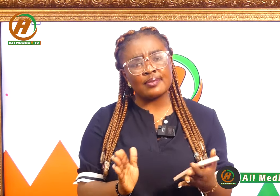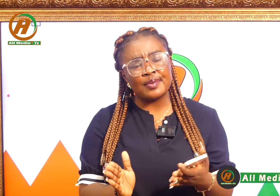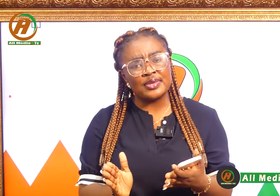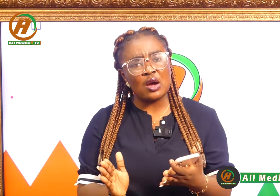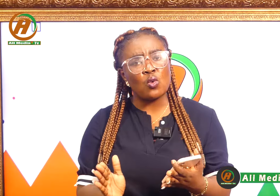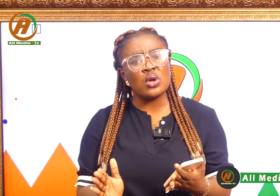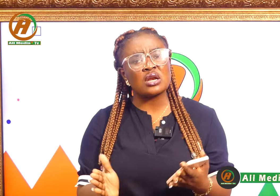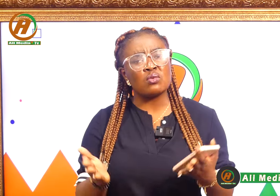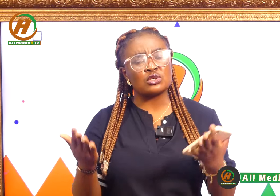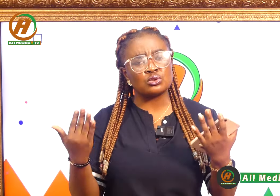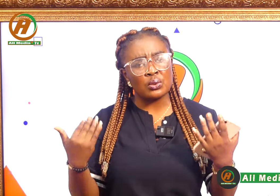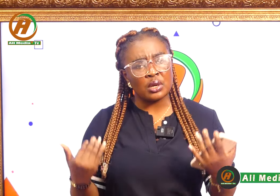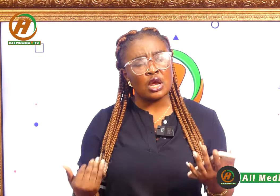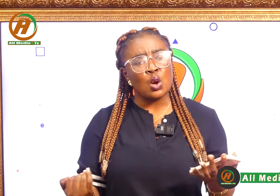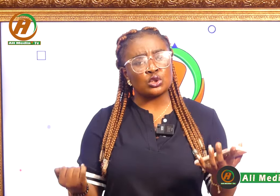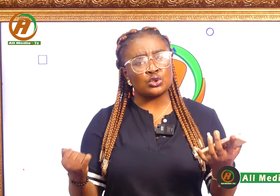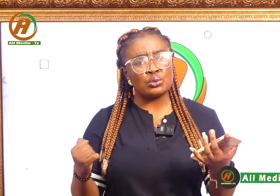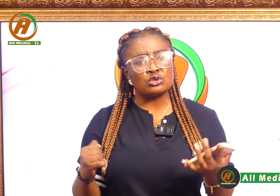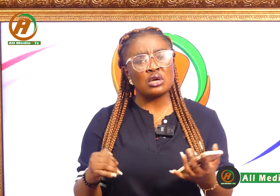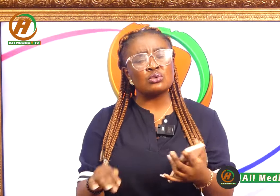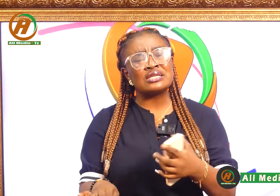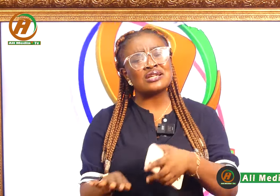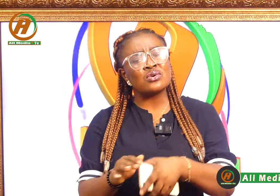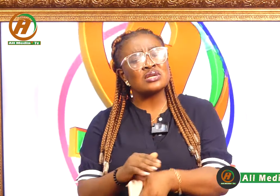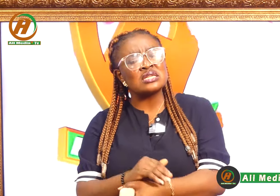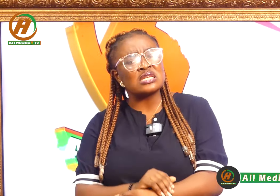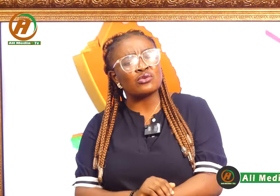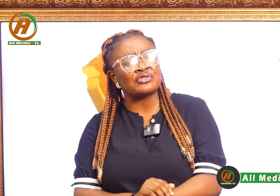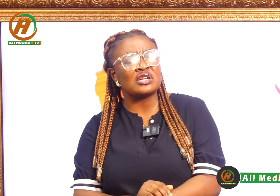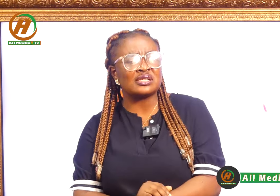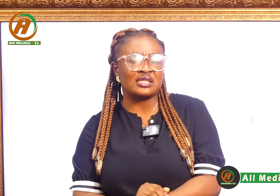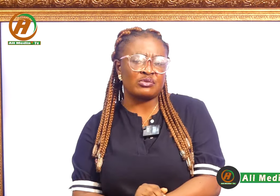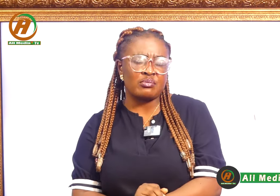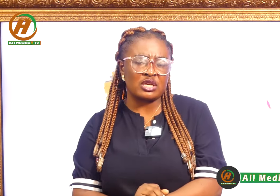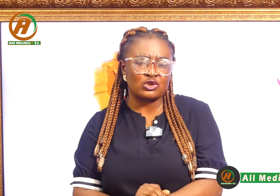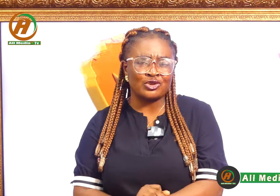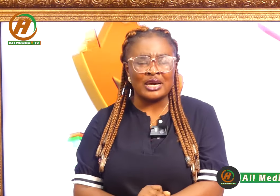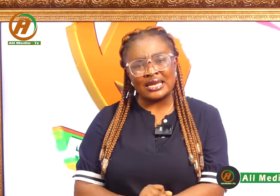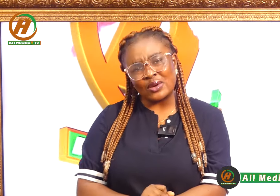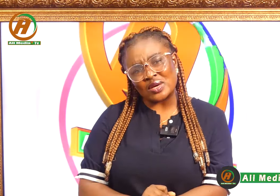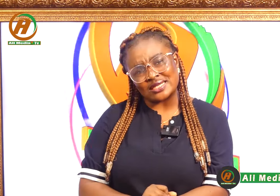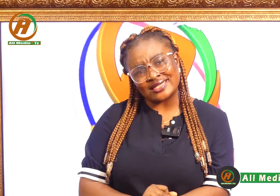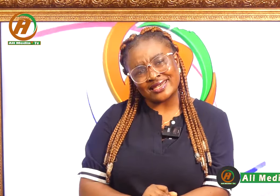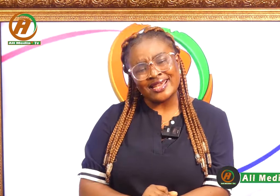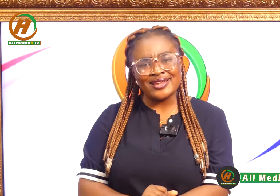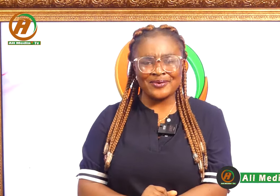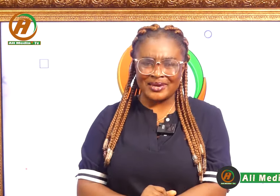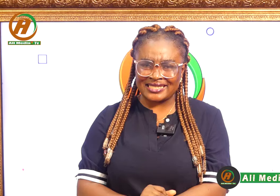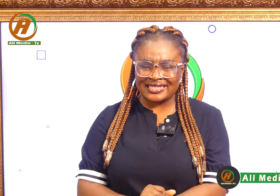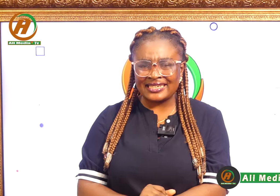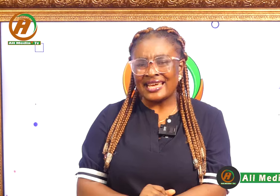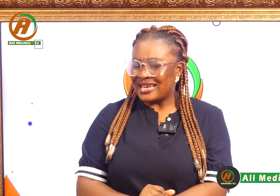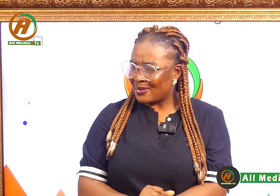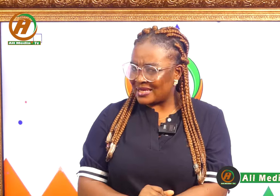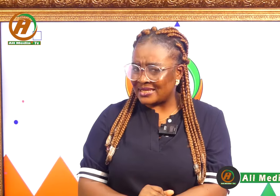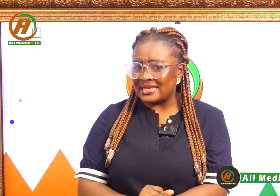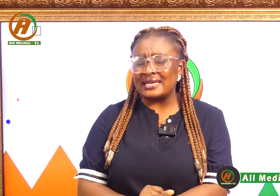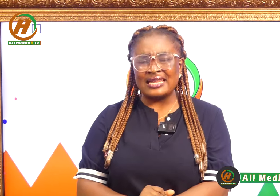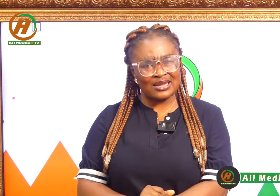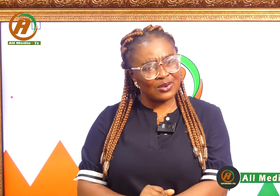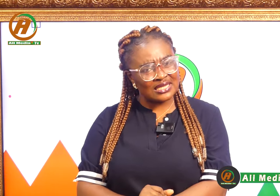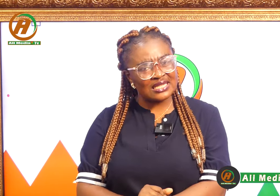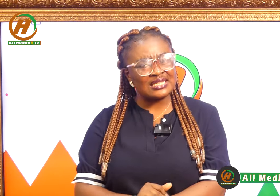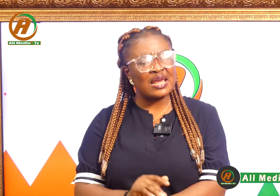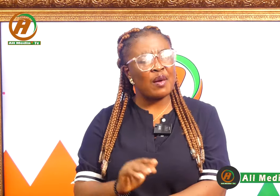waye niema bia owia na wasore wasore so na ojina ho din na wahwe ne church members no na wasere na wasere na